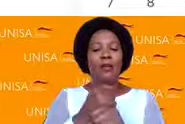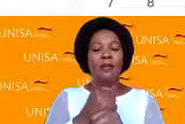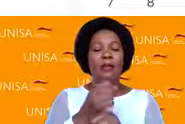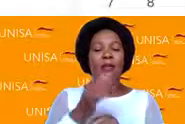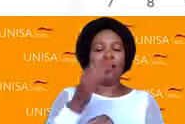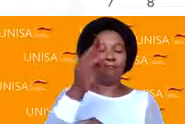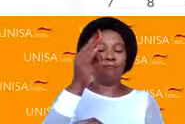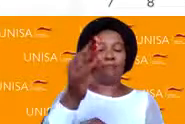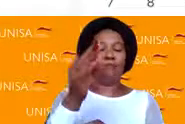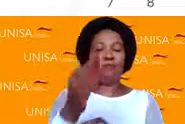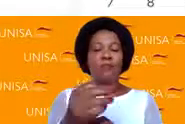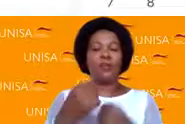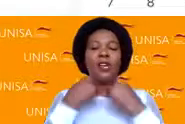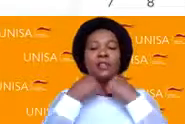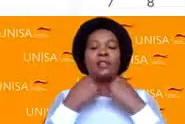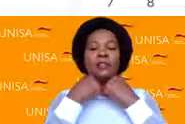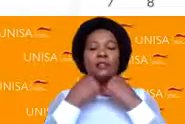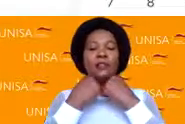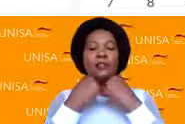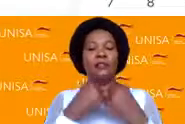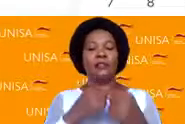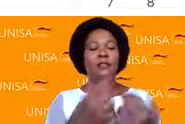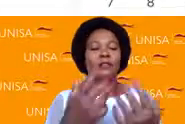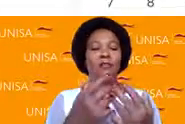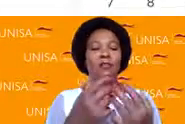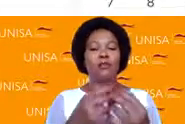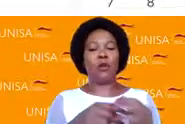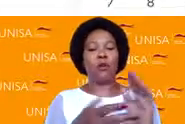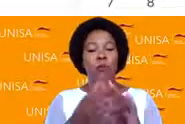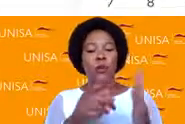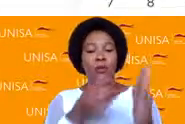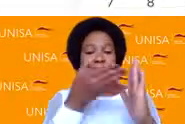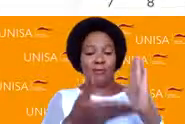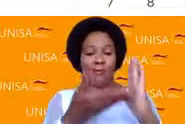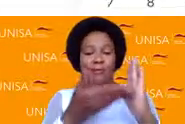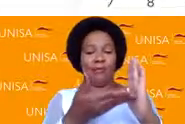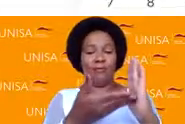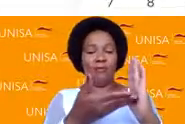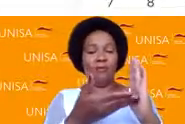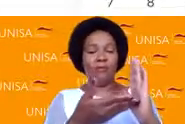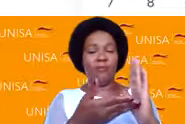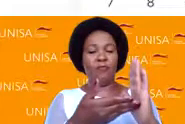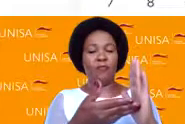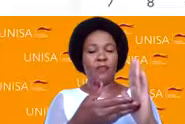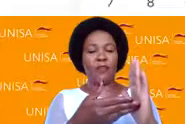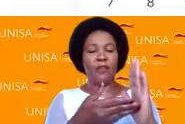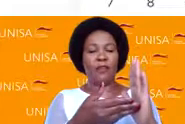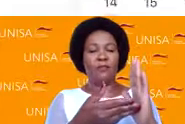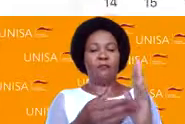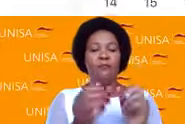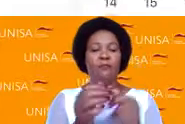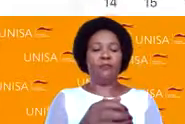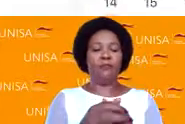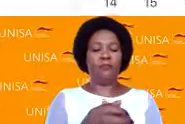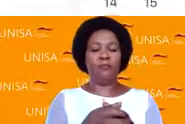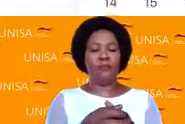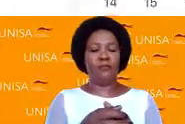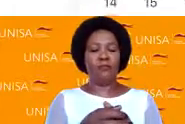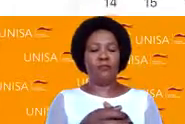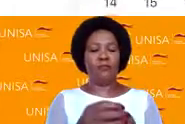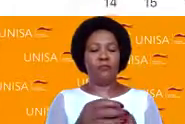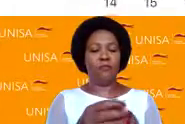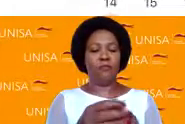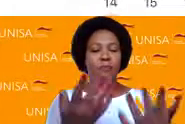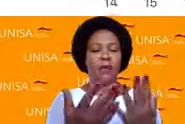assignments are due. So you can actually visit the calendar. You can browse through the months. So I can see, for instance,